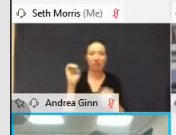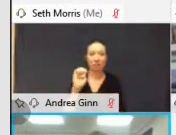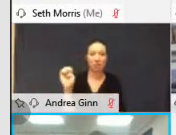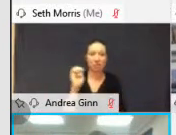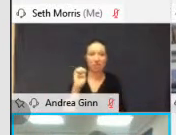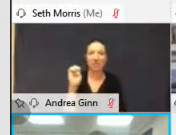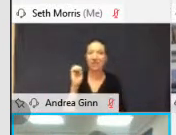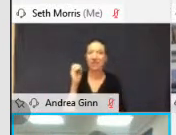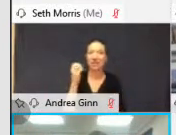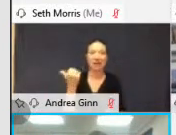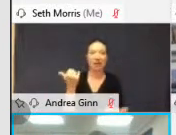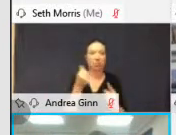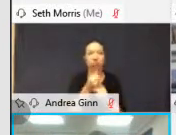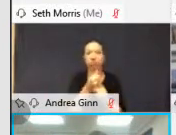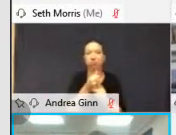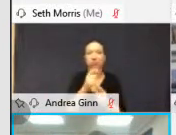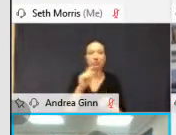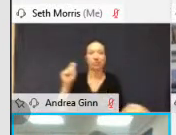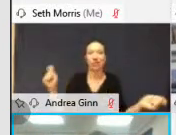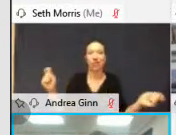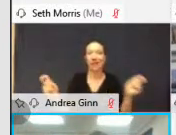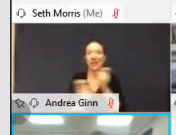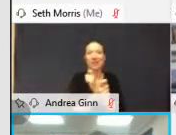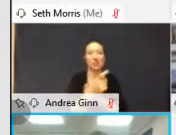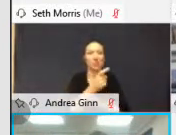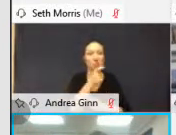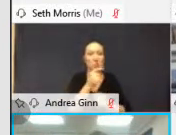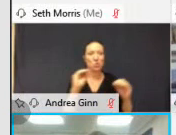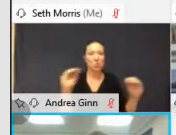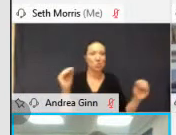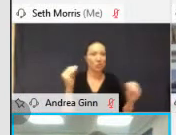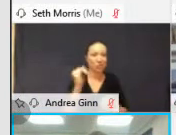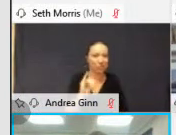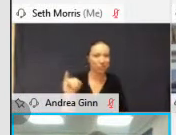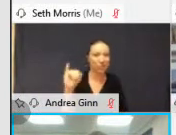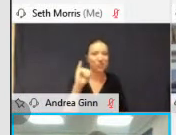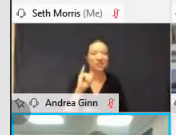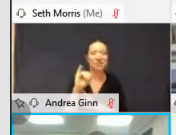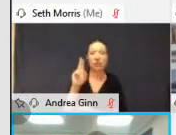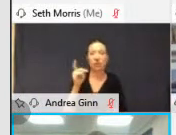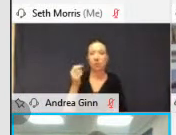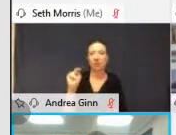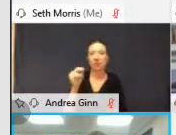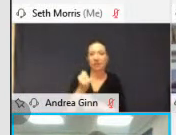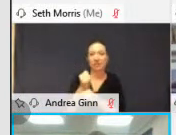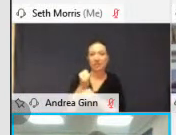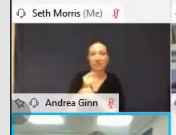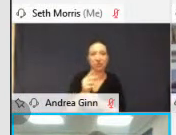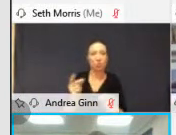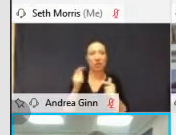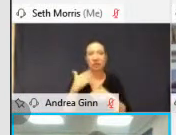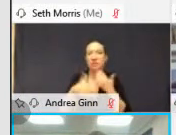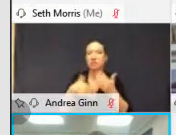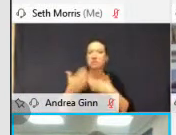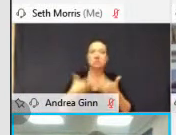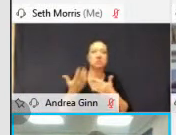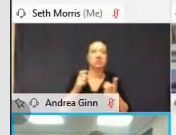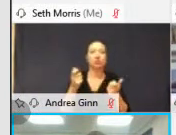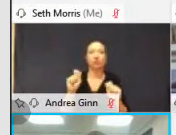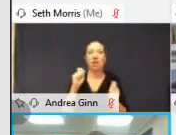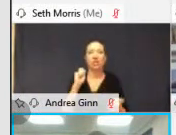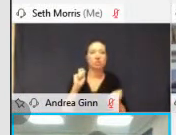The Urban Institute has worked very quickly to adjust their study to account for all of the changes